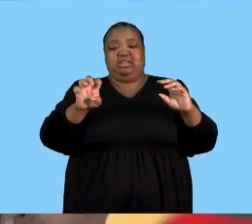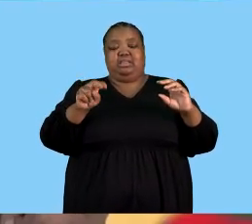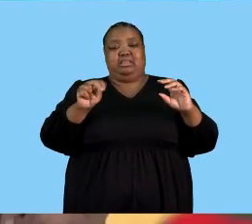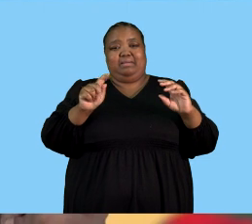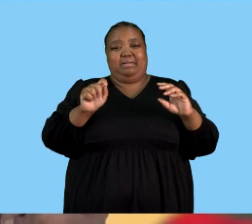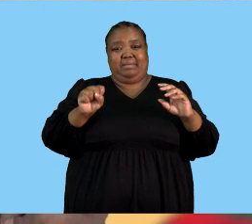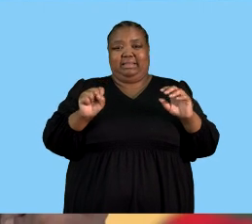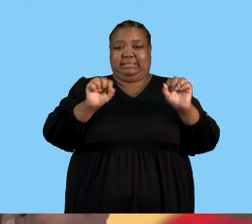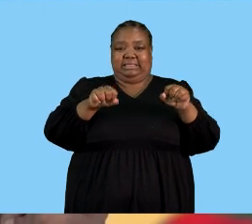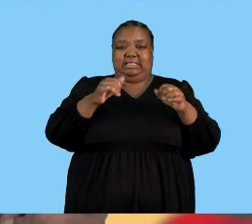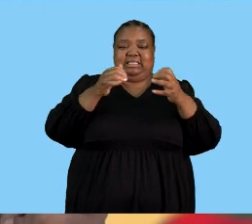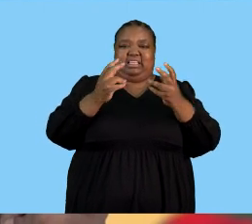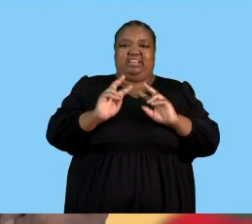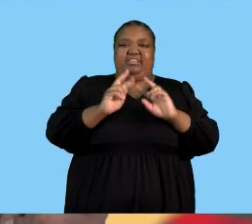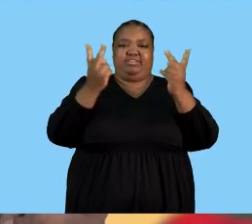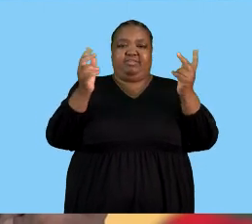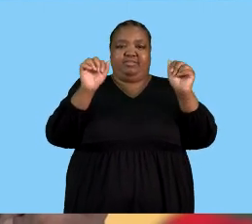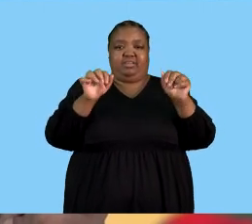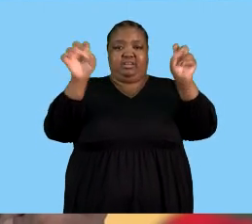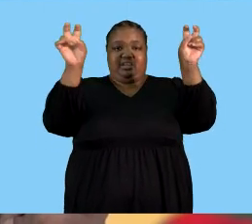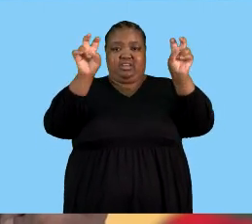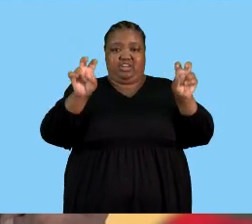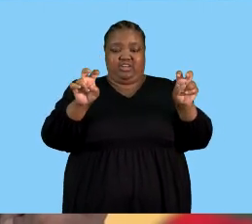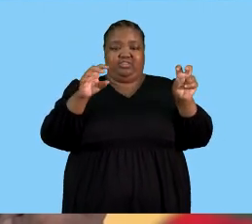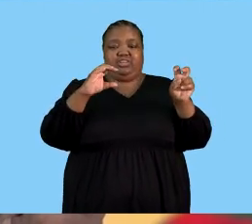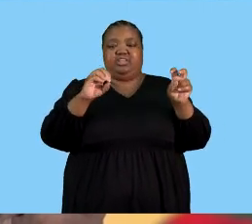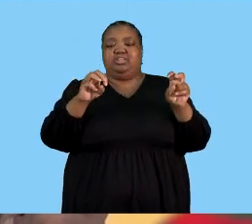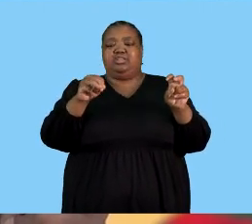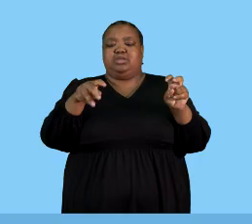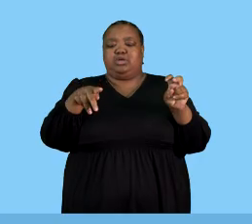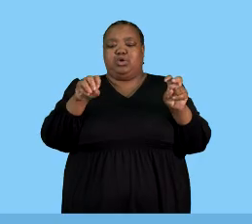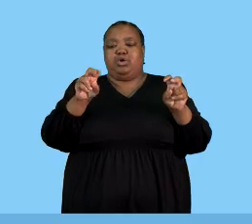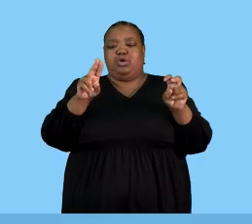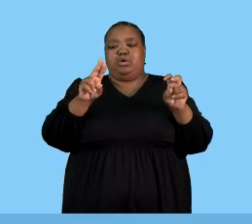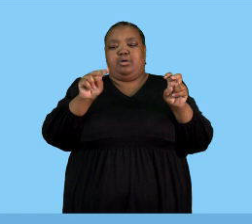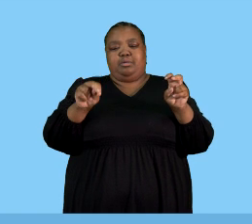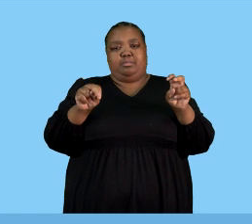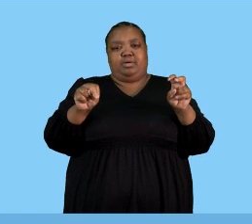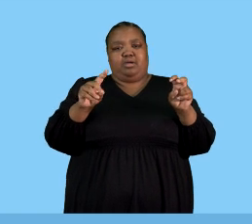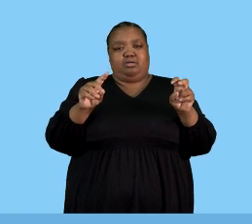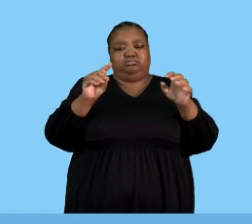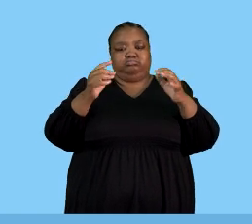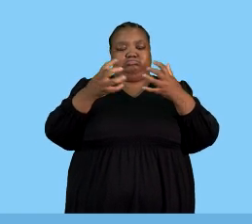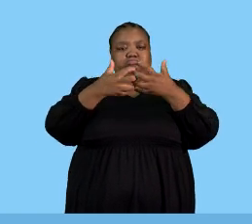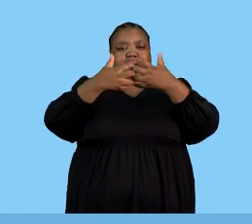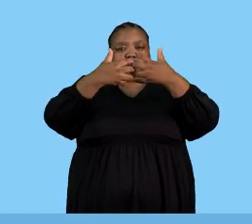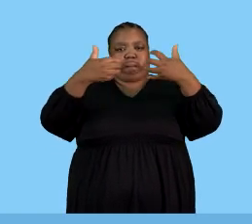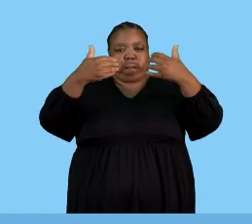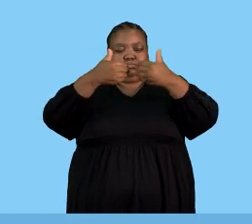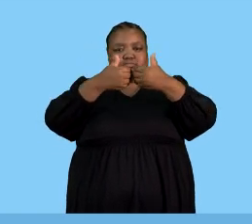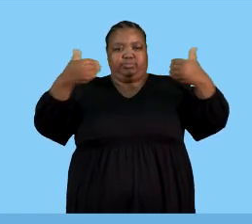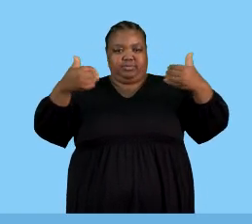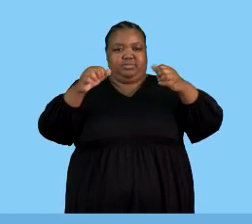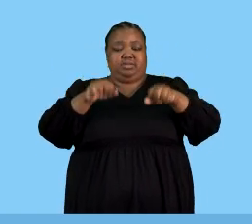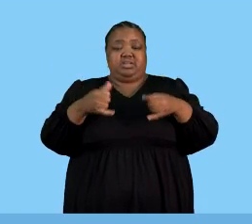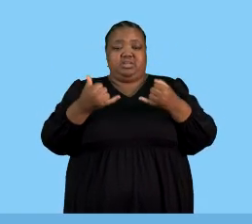And then we can also use electricity to break a compound to form again two small substances. And as you are